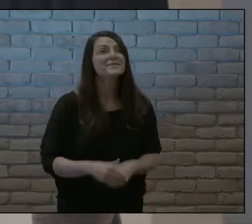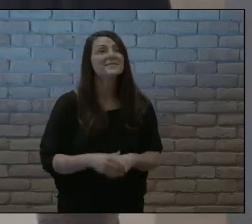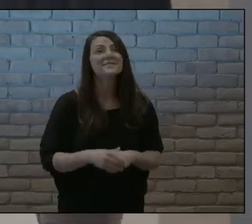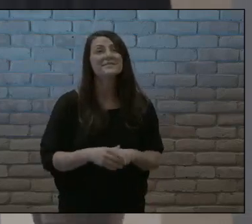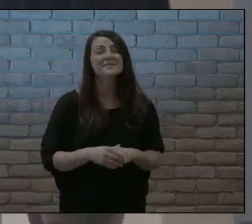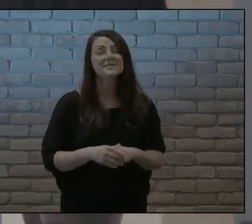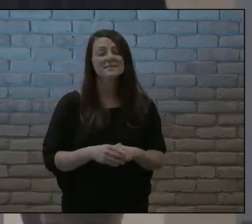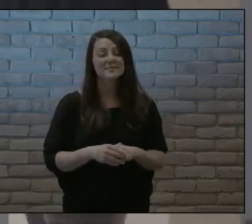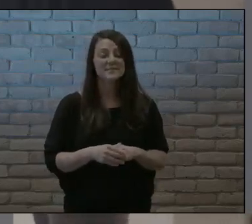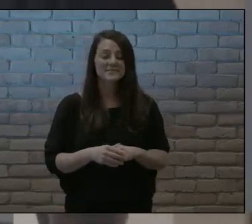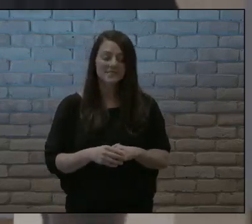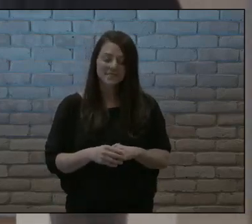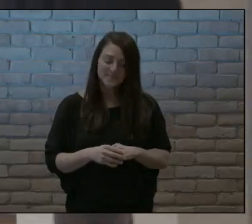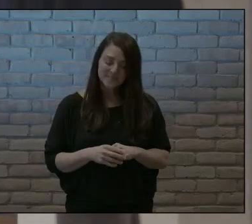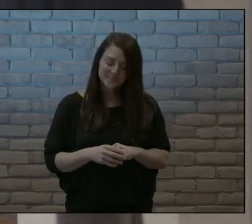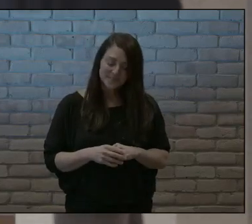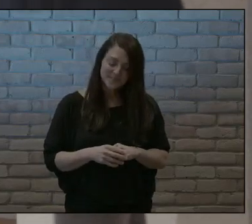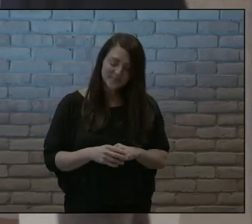Thank you.